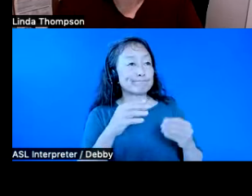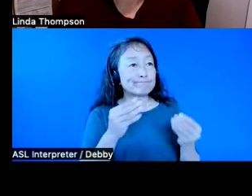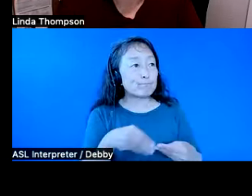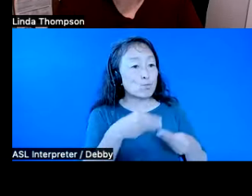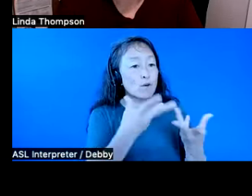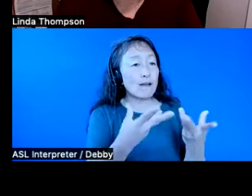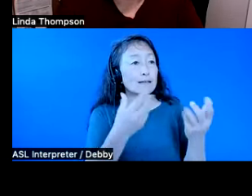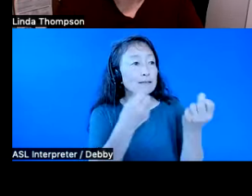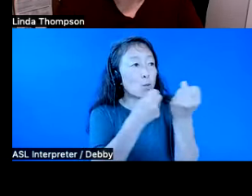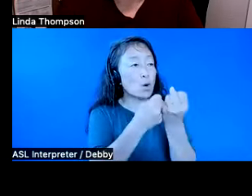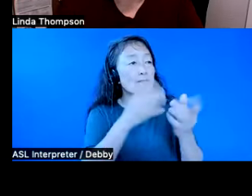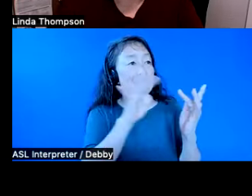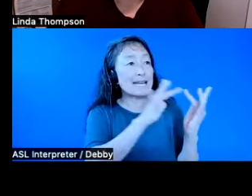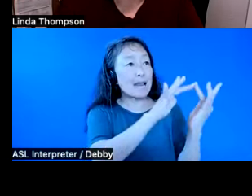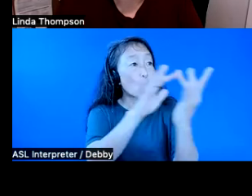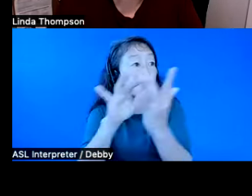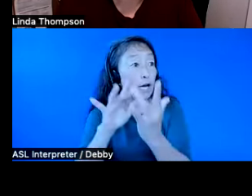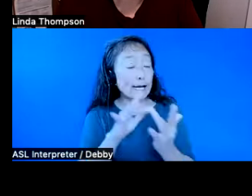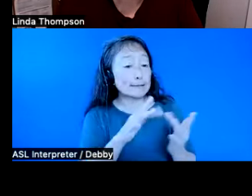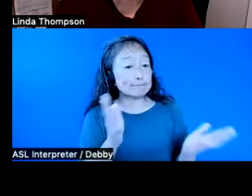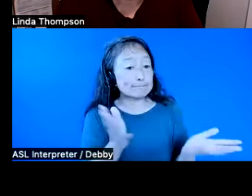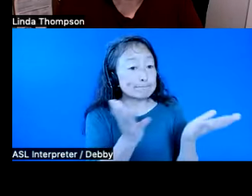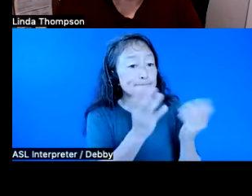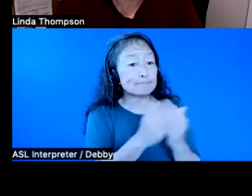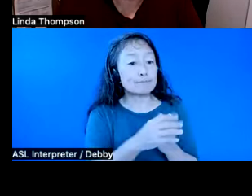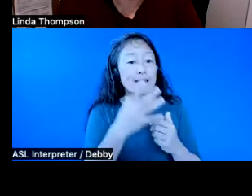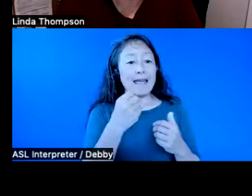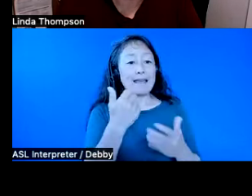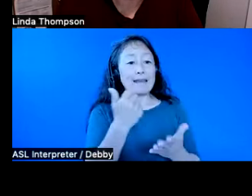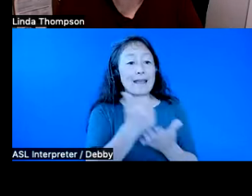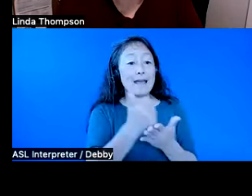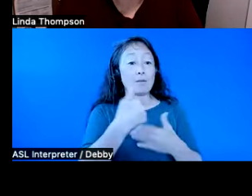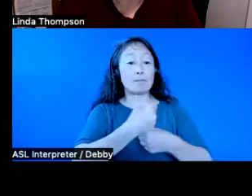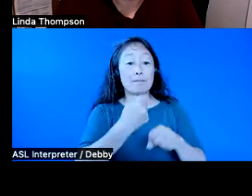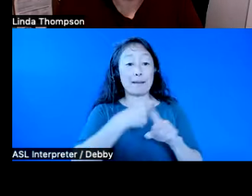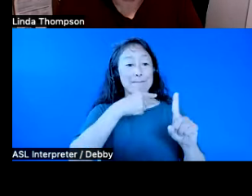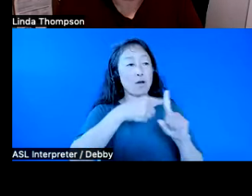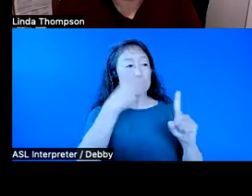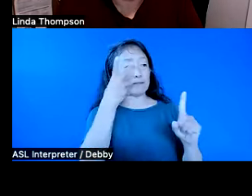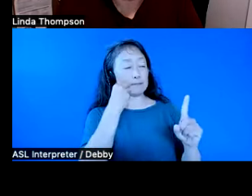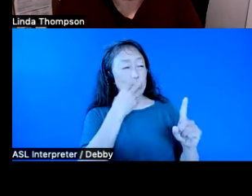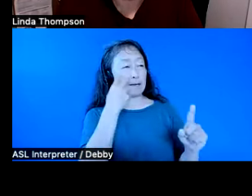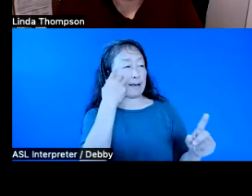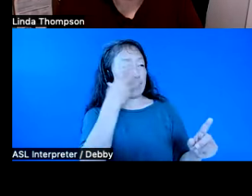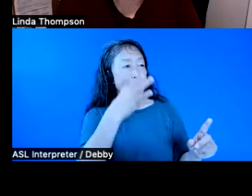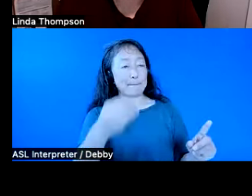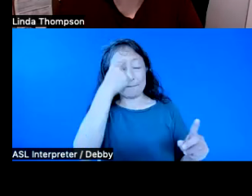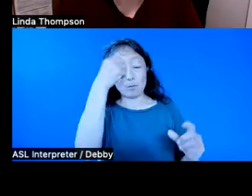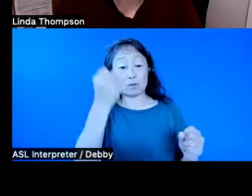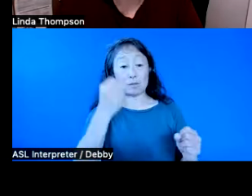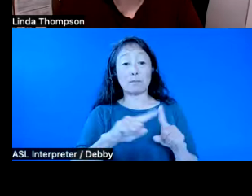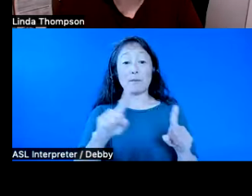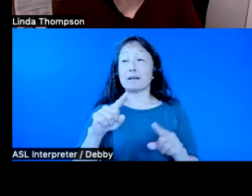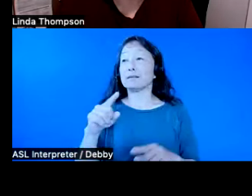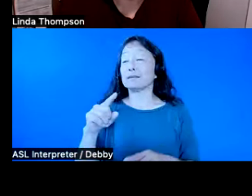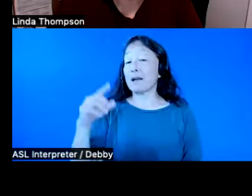memories. But the role for the mental health professional will be case management, any